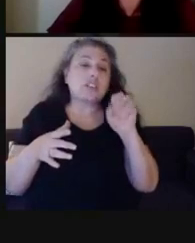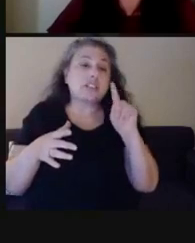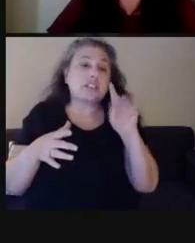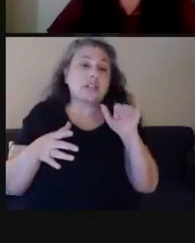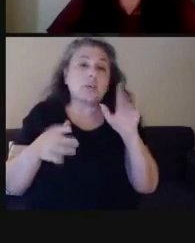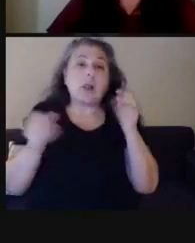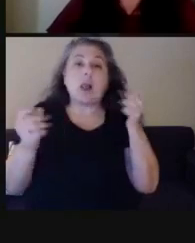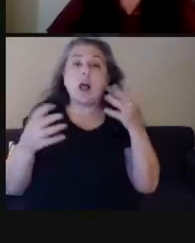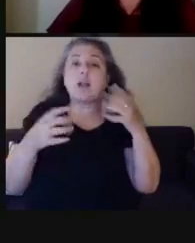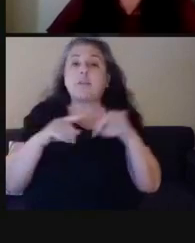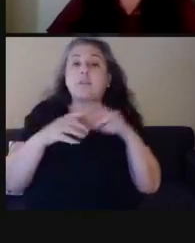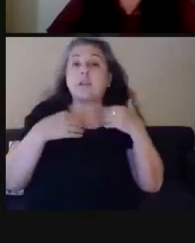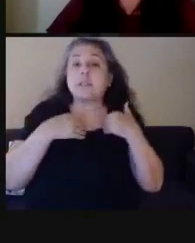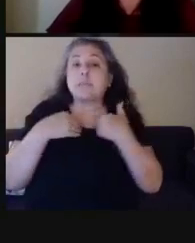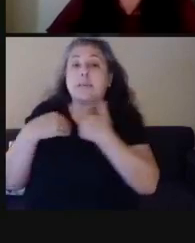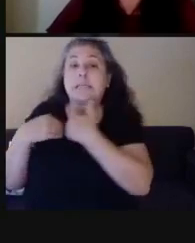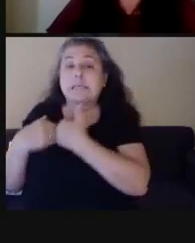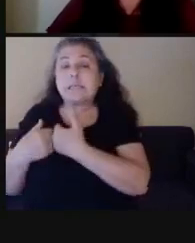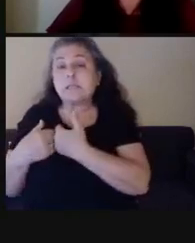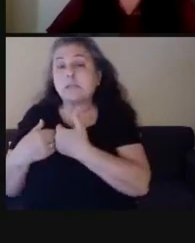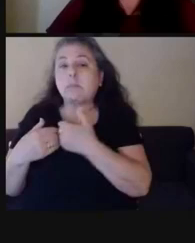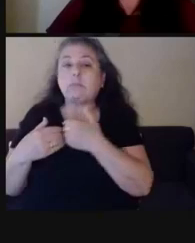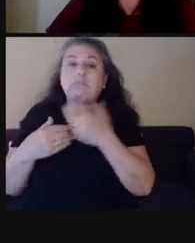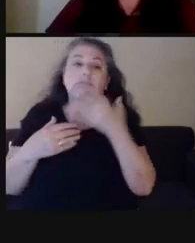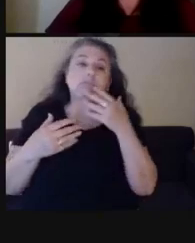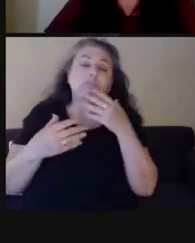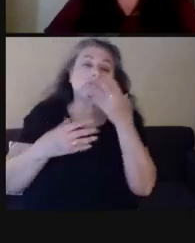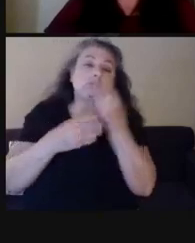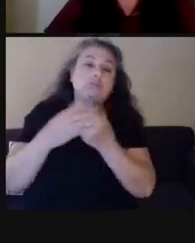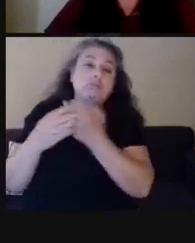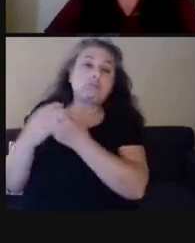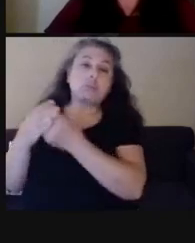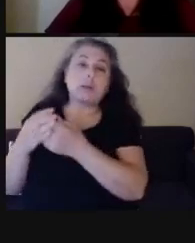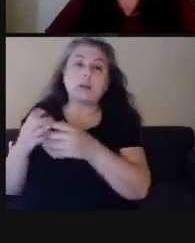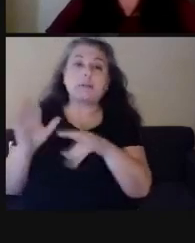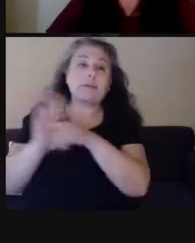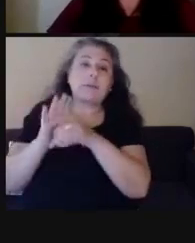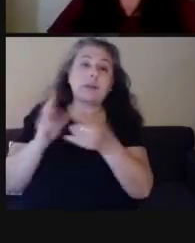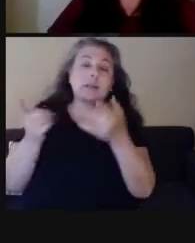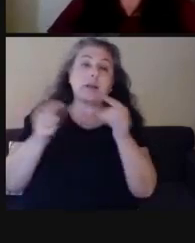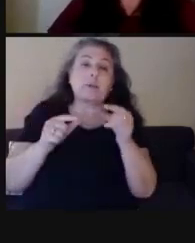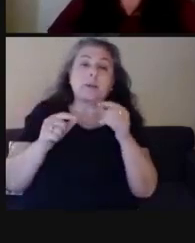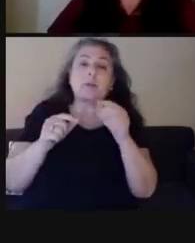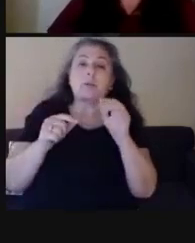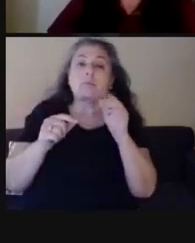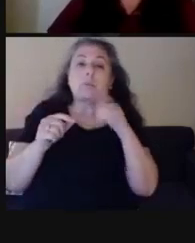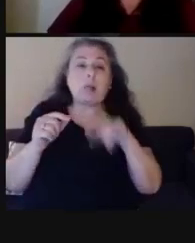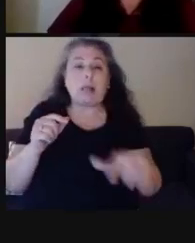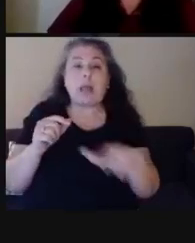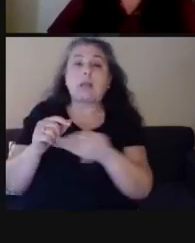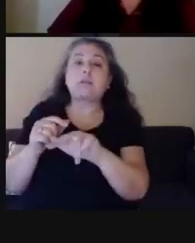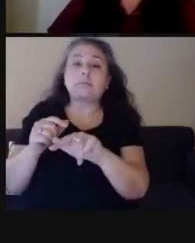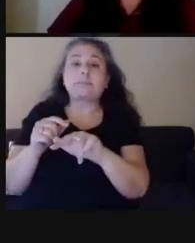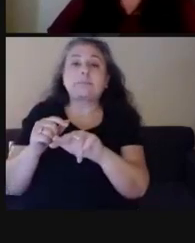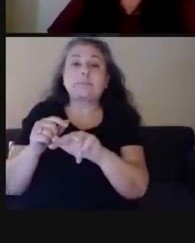see a lot of detrimental things happening to the land.